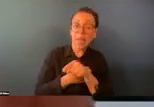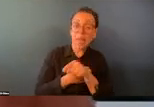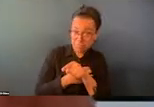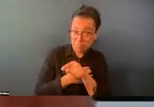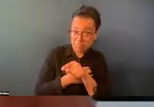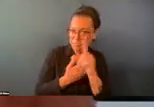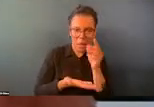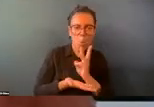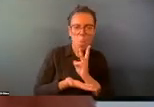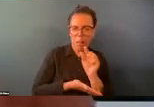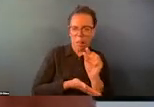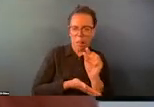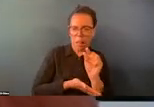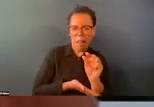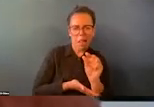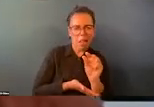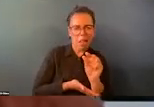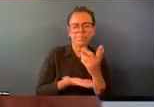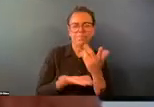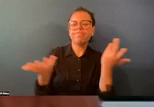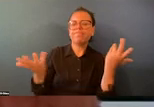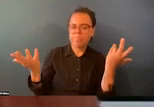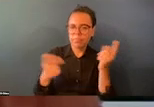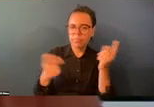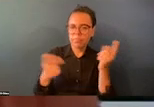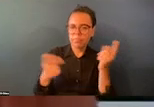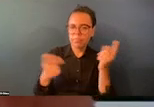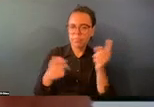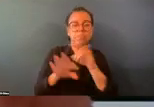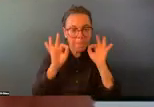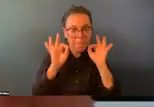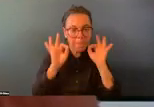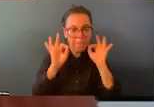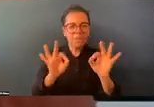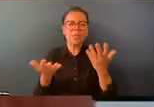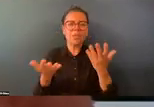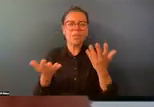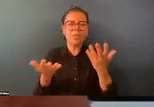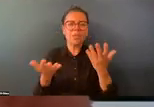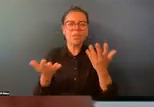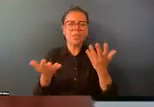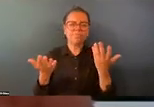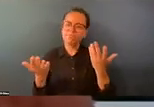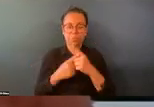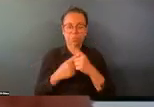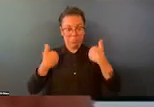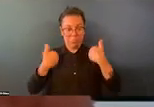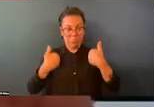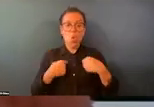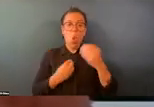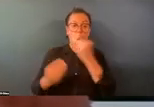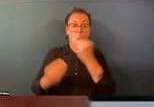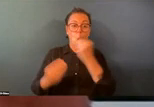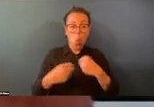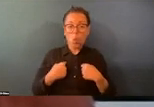proper toilets, menstrual periods, menstrual hygiene and privacy often discourages adolescent